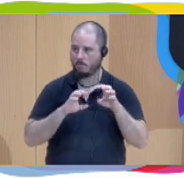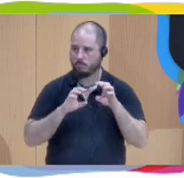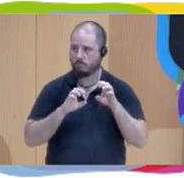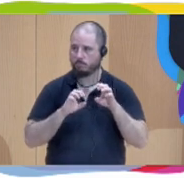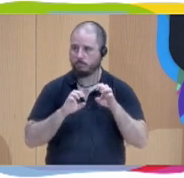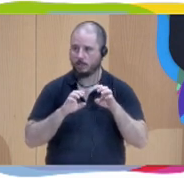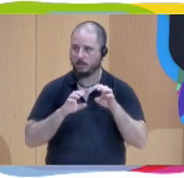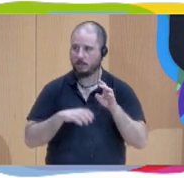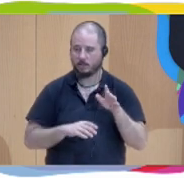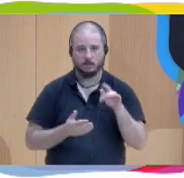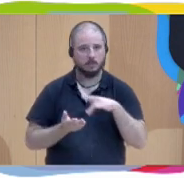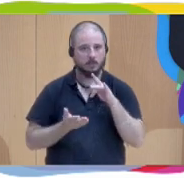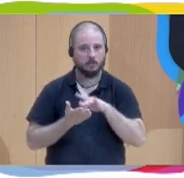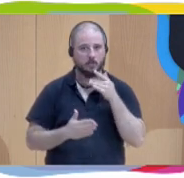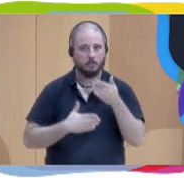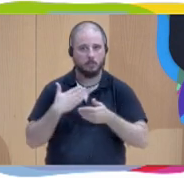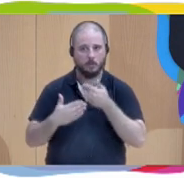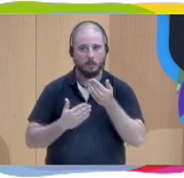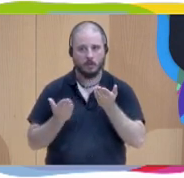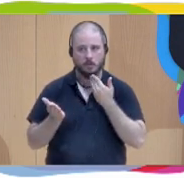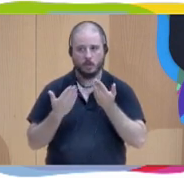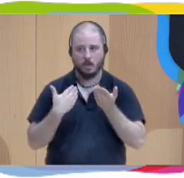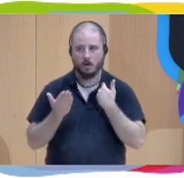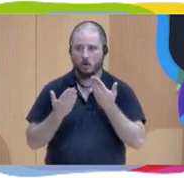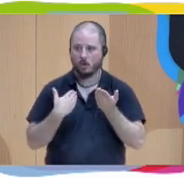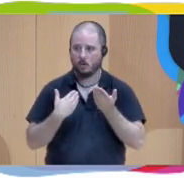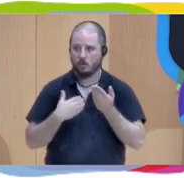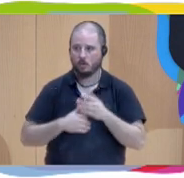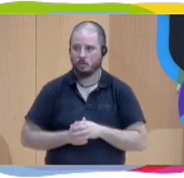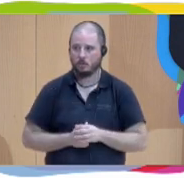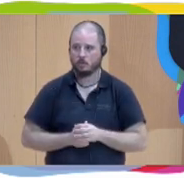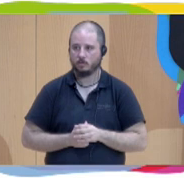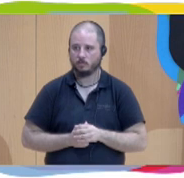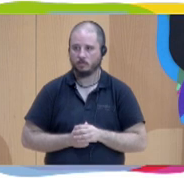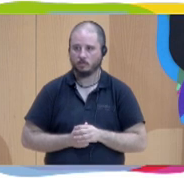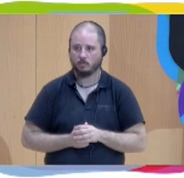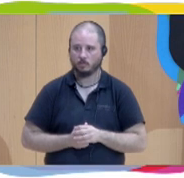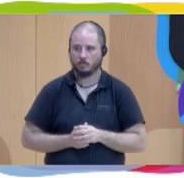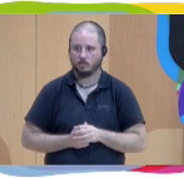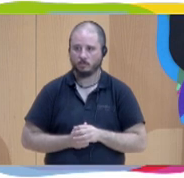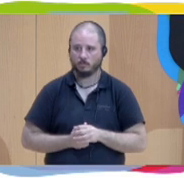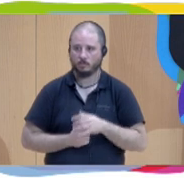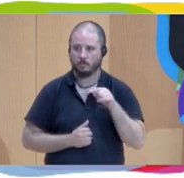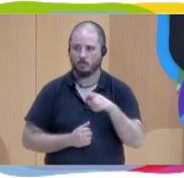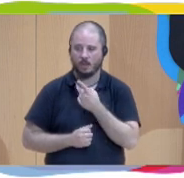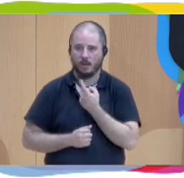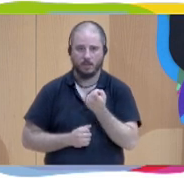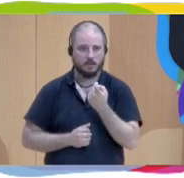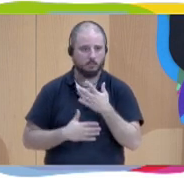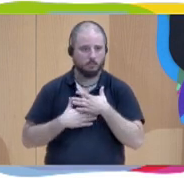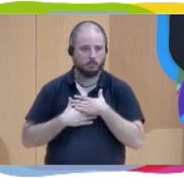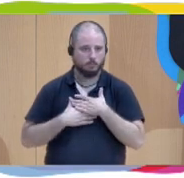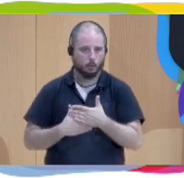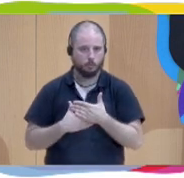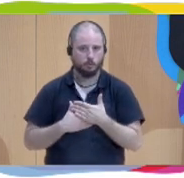process, there is a need of will. People need to want to do this